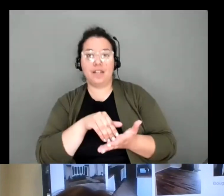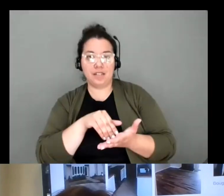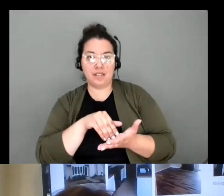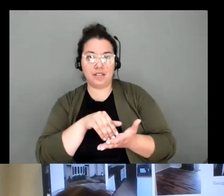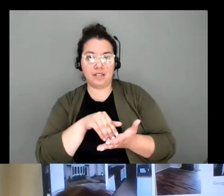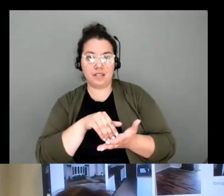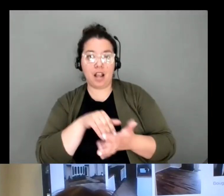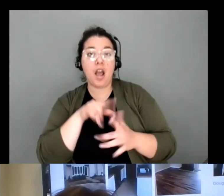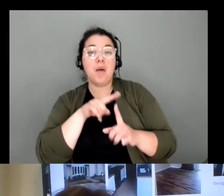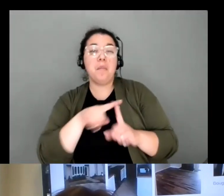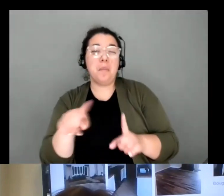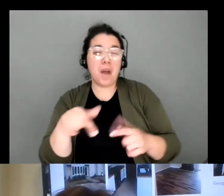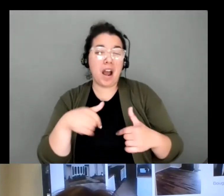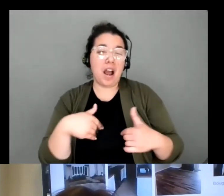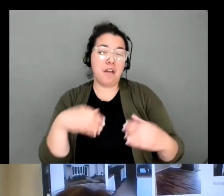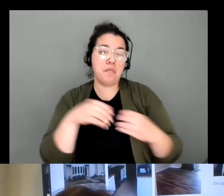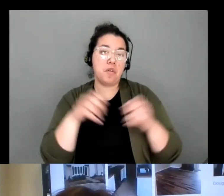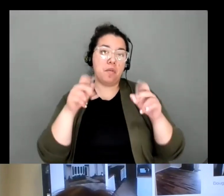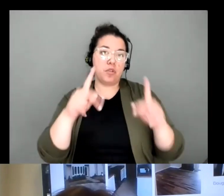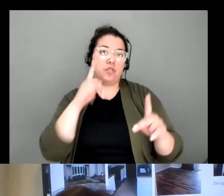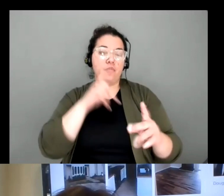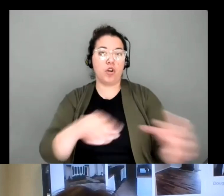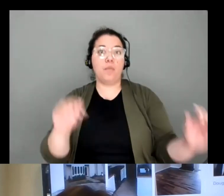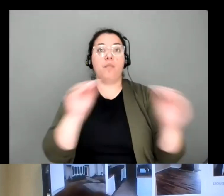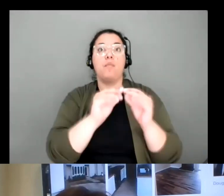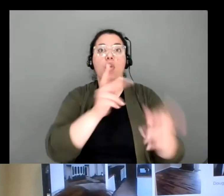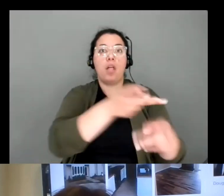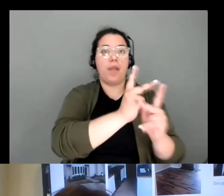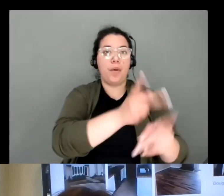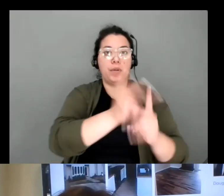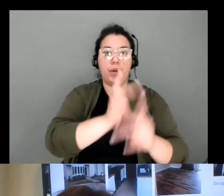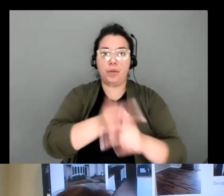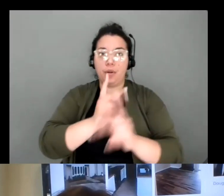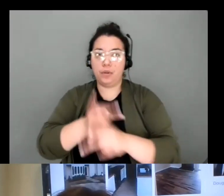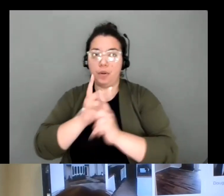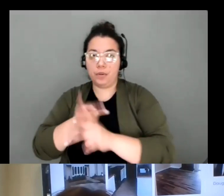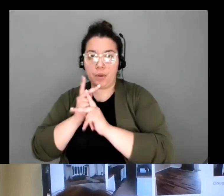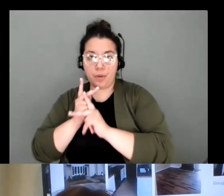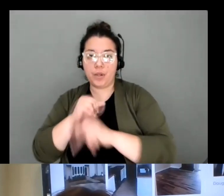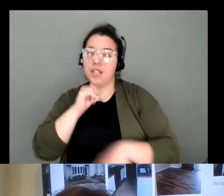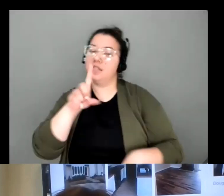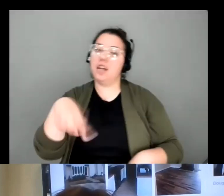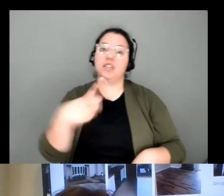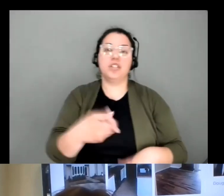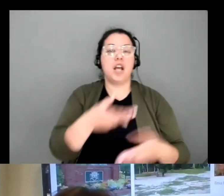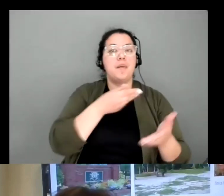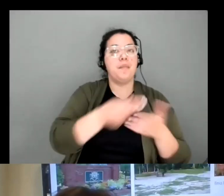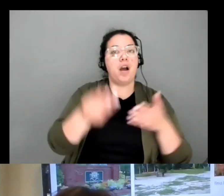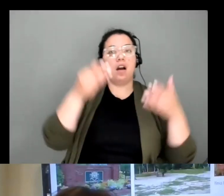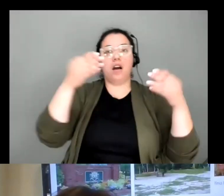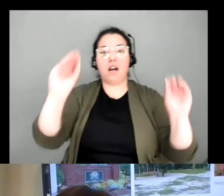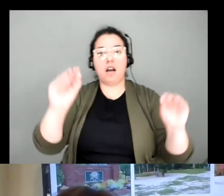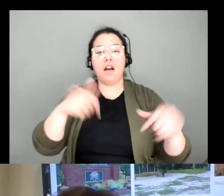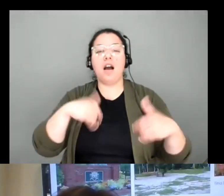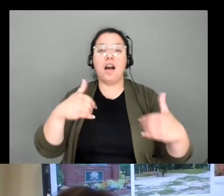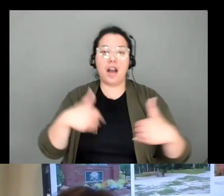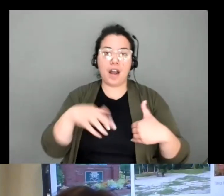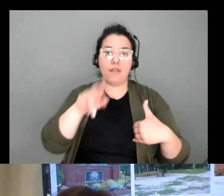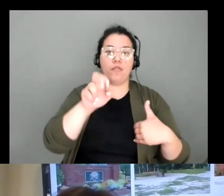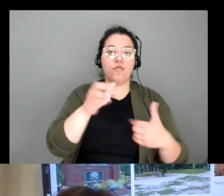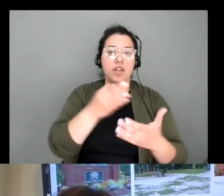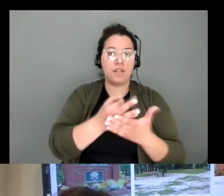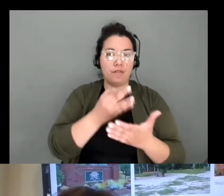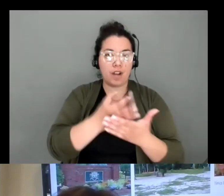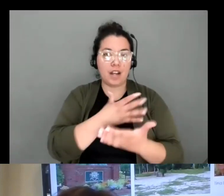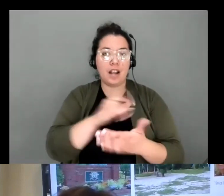more opportunity to do other loans besides just purchase and sell business. I'm doing refinances and long-term as